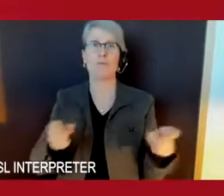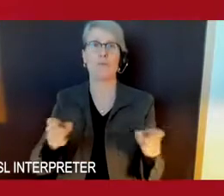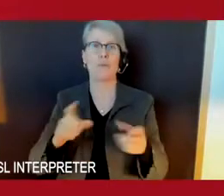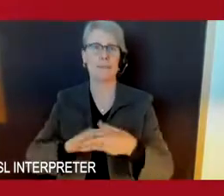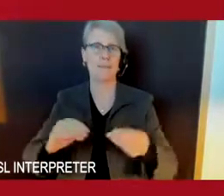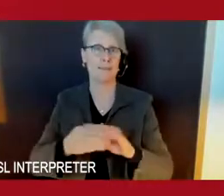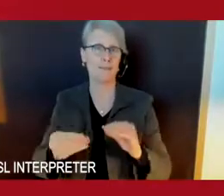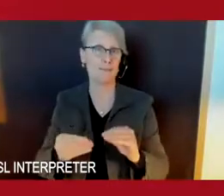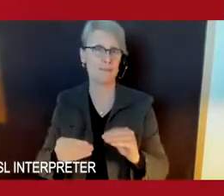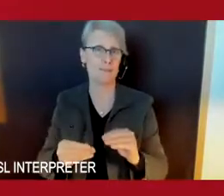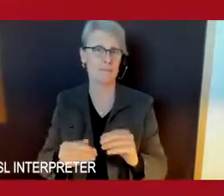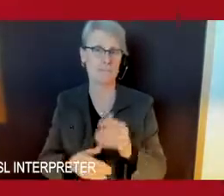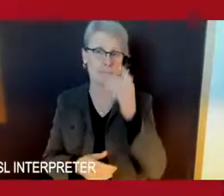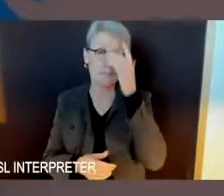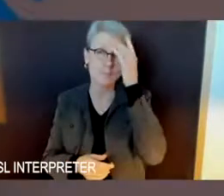do.